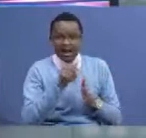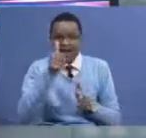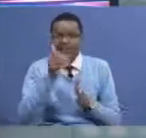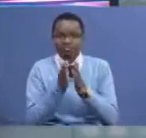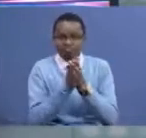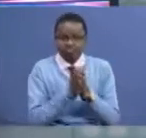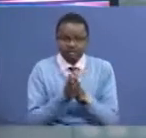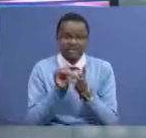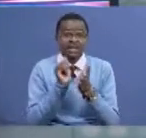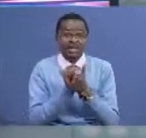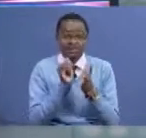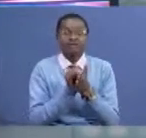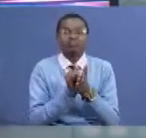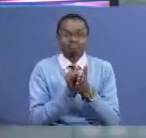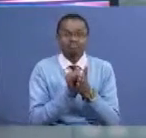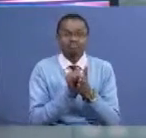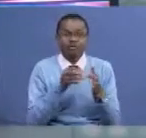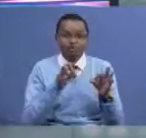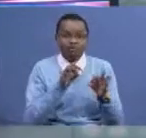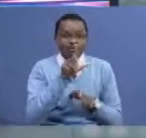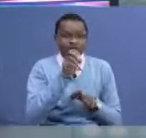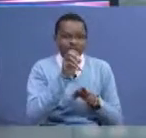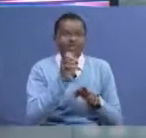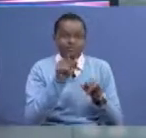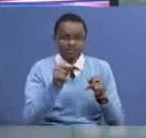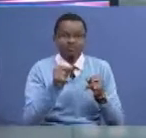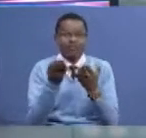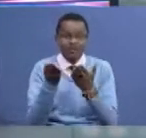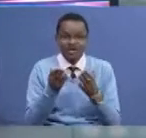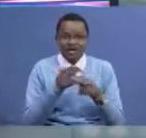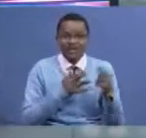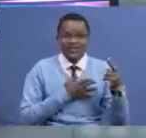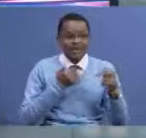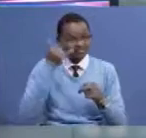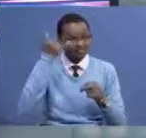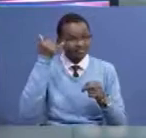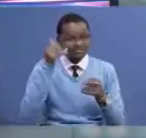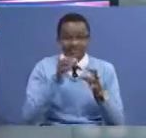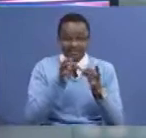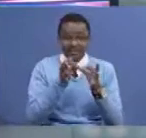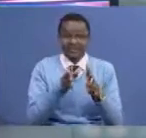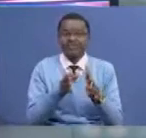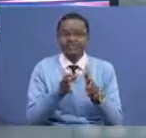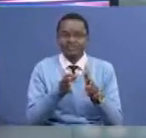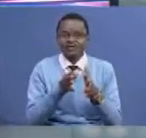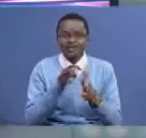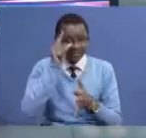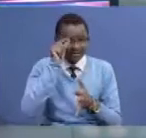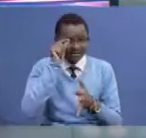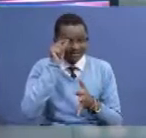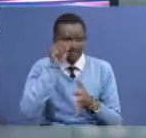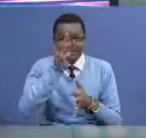other stories that will actually consist of our 30-minute broadcast. Welcome. My name is Jesse Rogers. Moses Kitonga is our sign